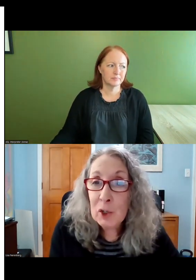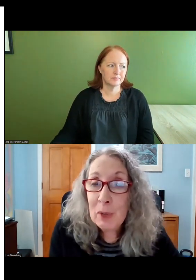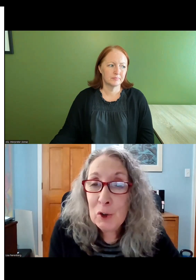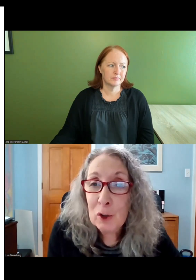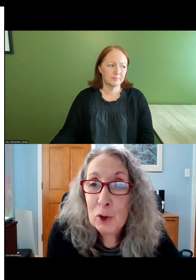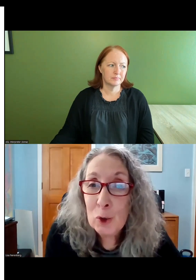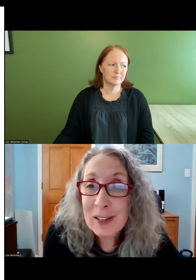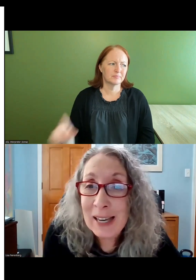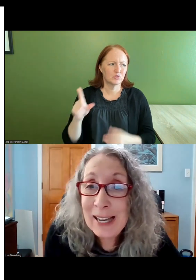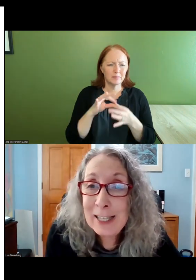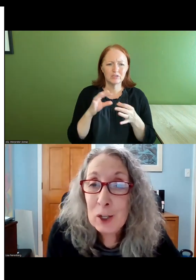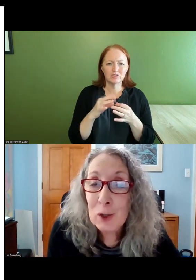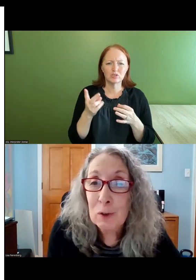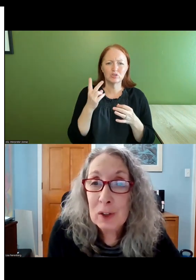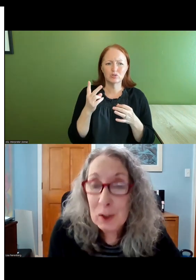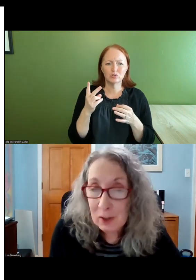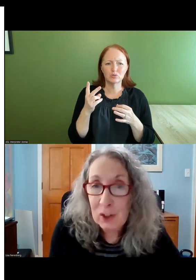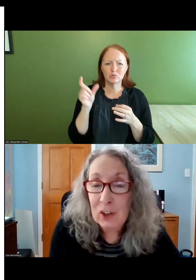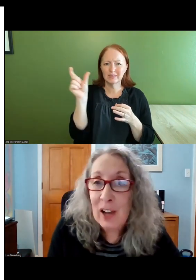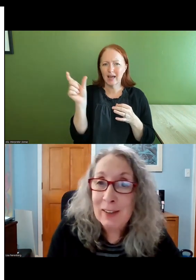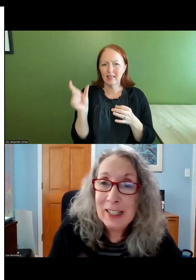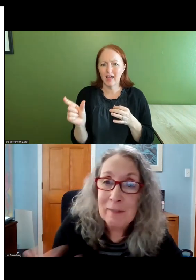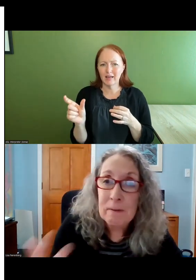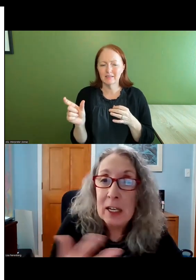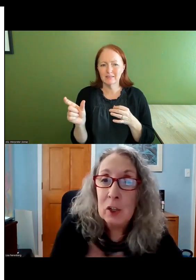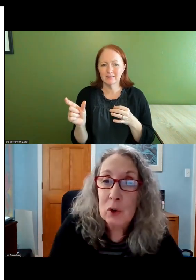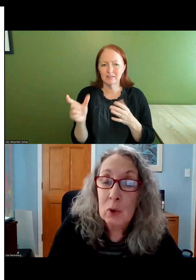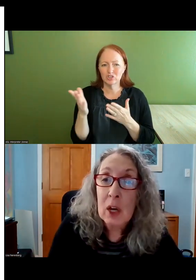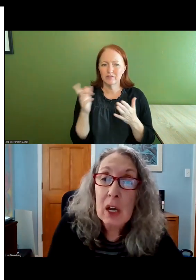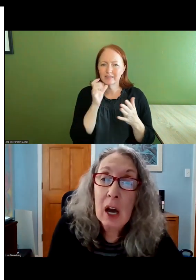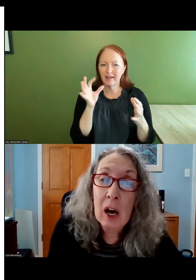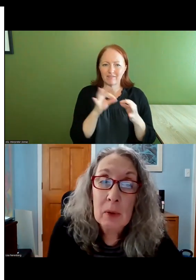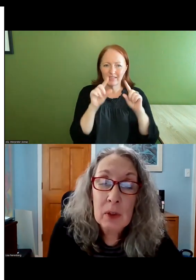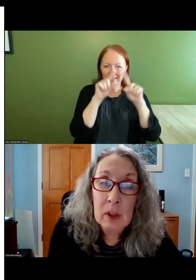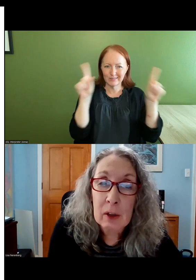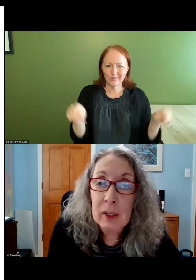I wanted to mention the two sidelined services that just kind of didn't fit into